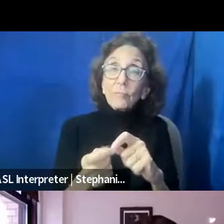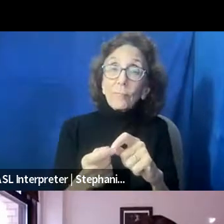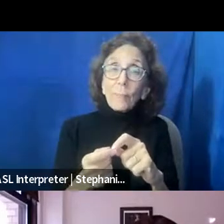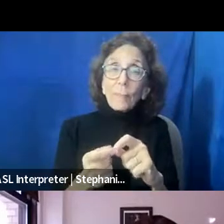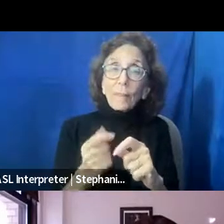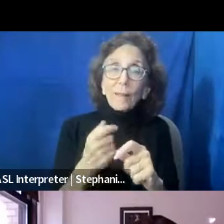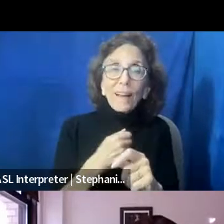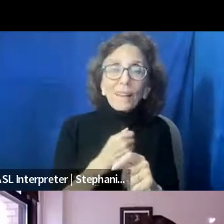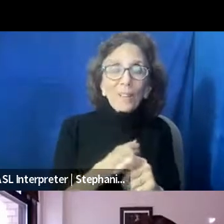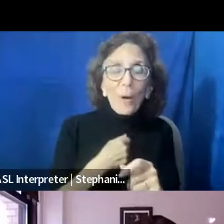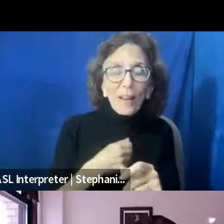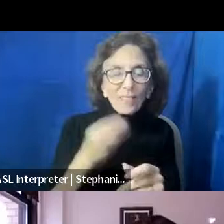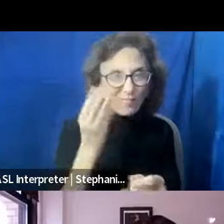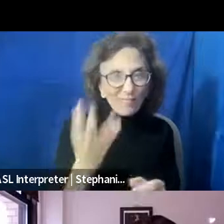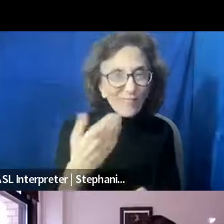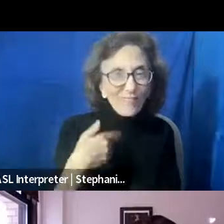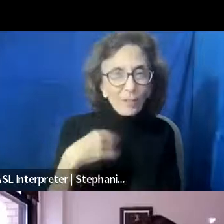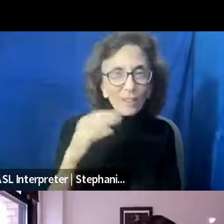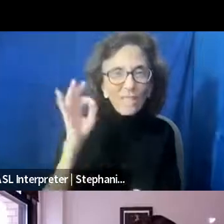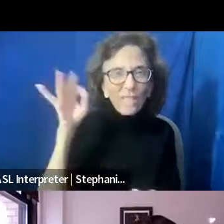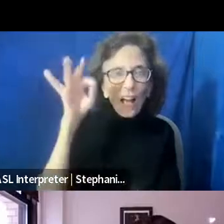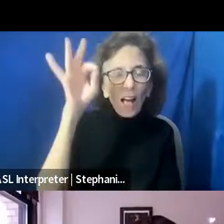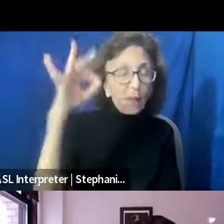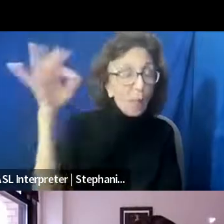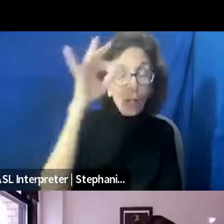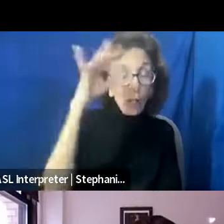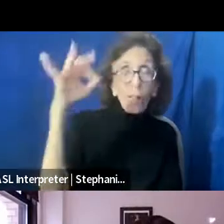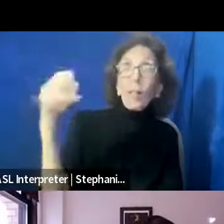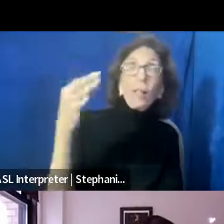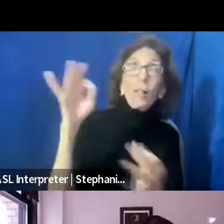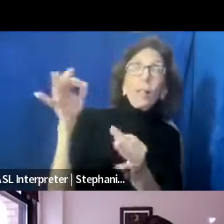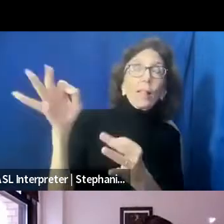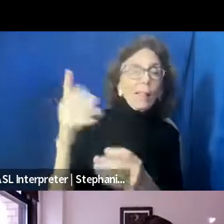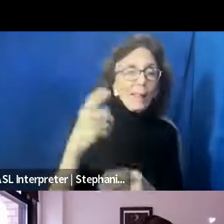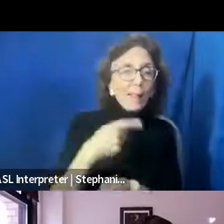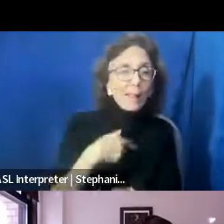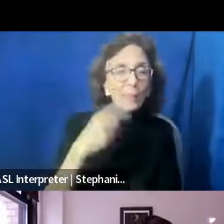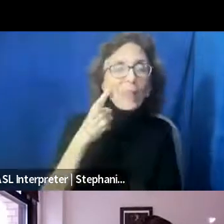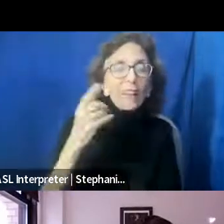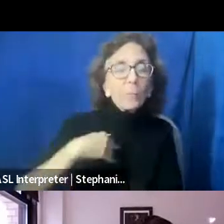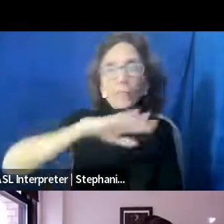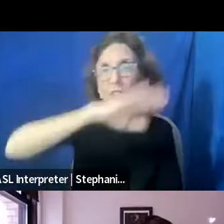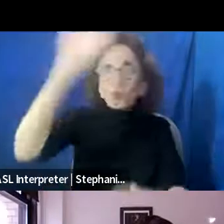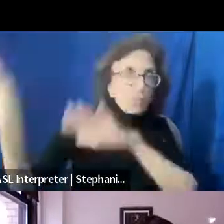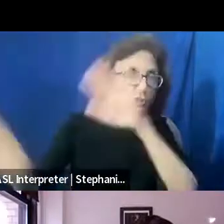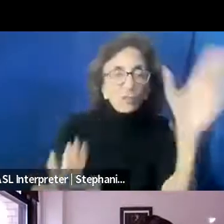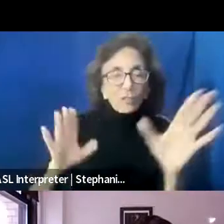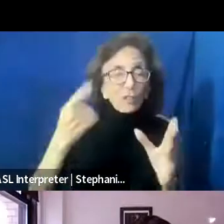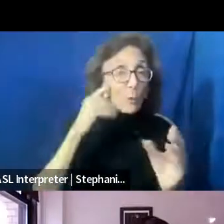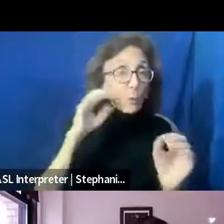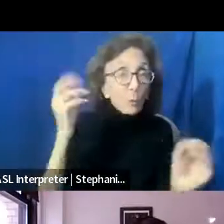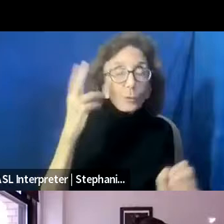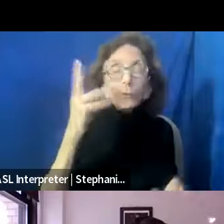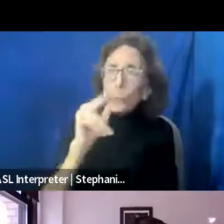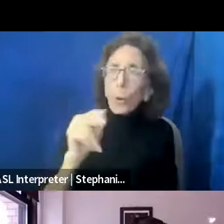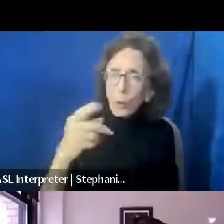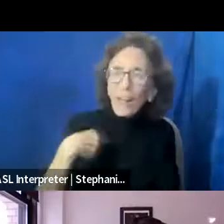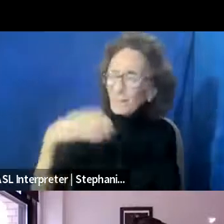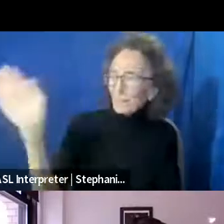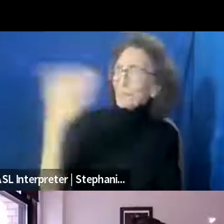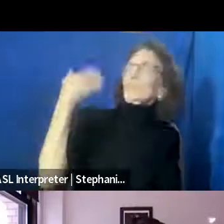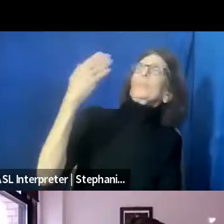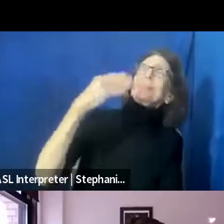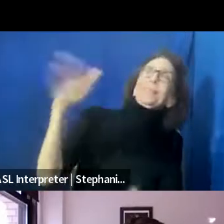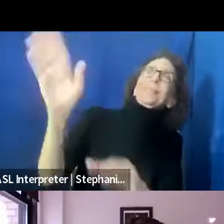sorry, there's a fly bothering me at the moment. I'm not just like making strange gestures